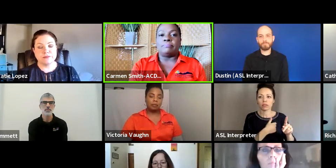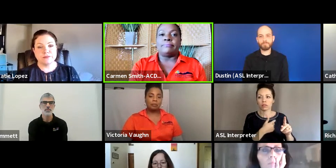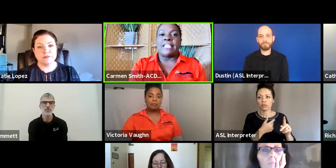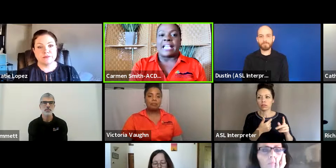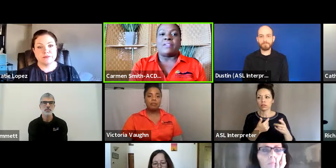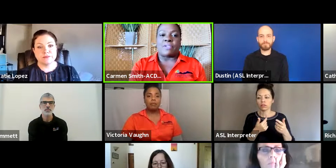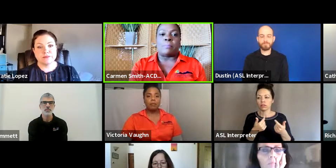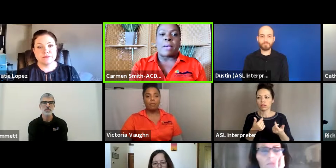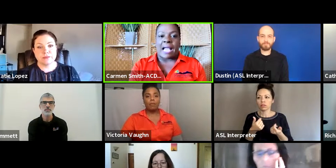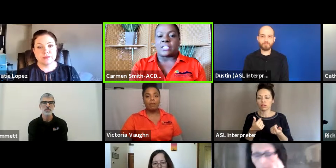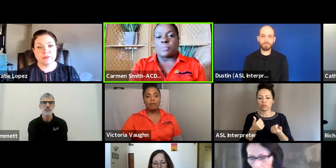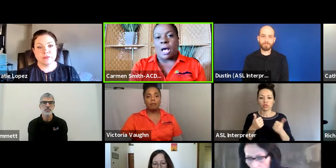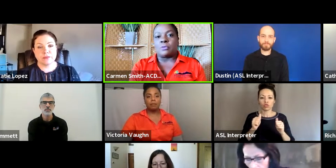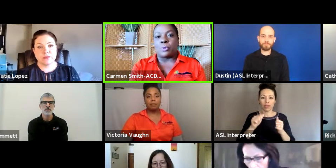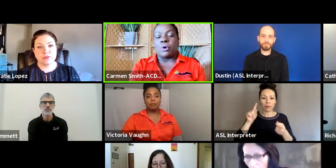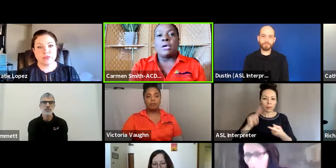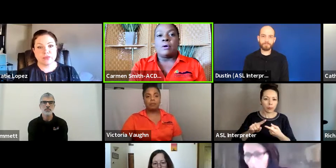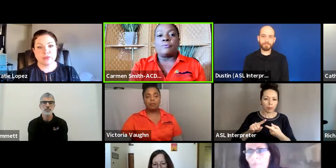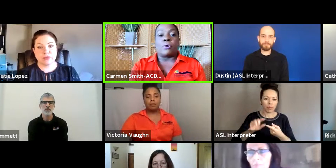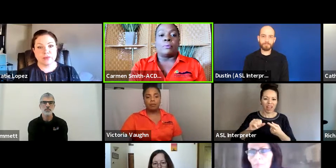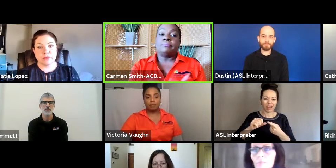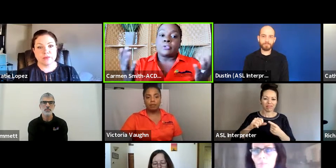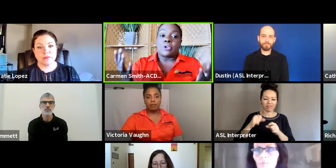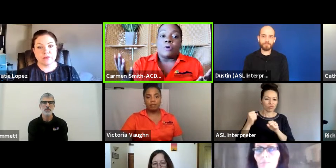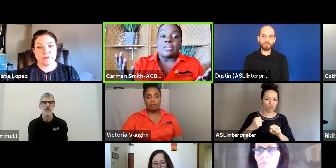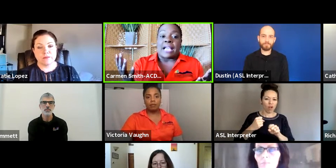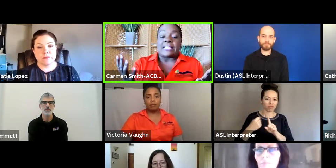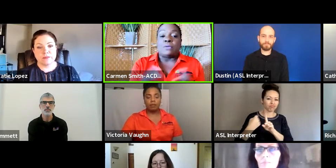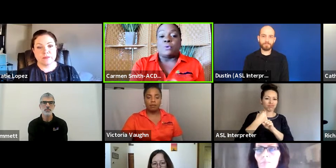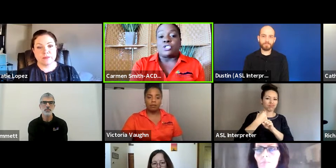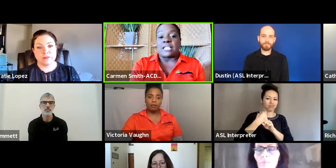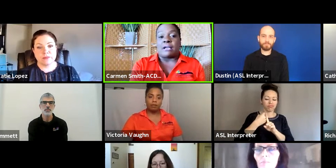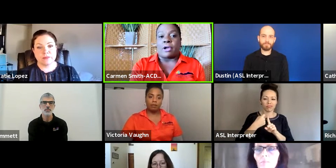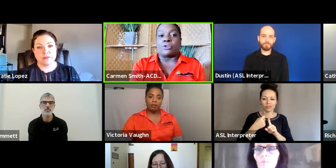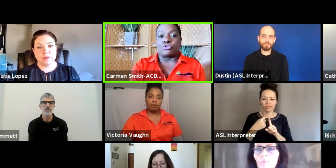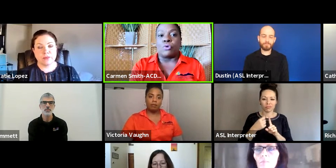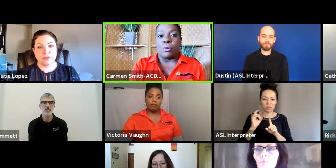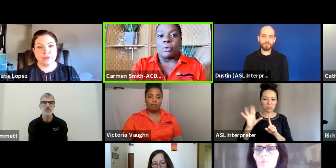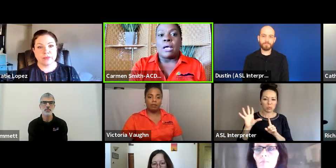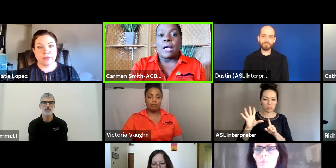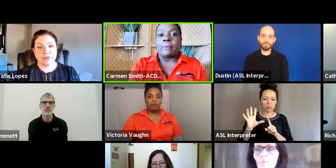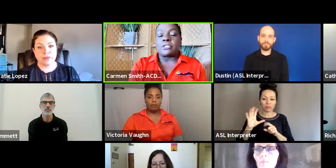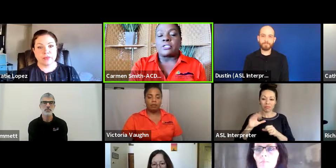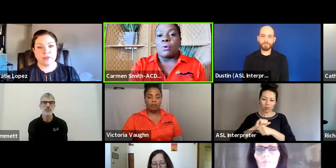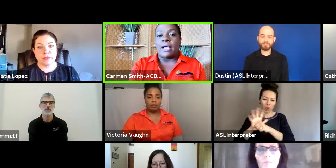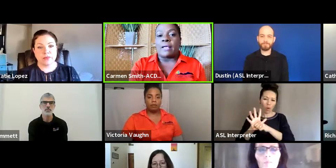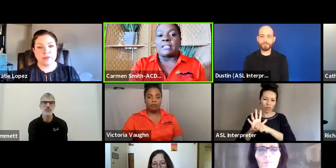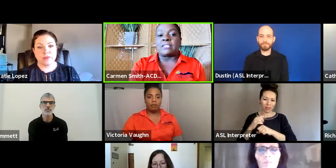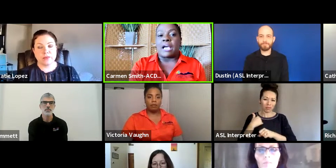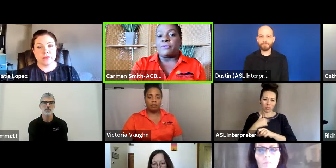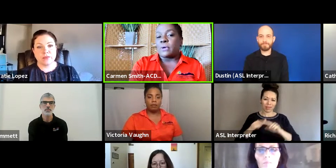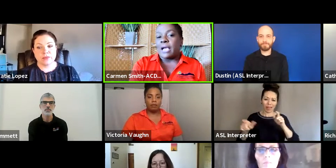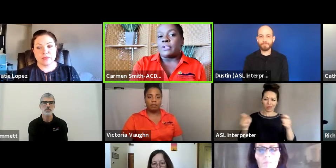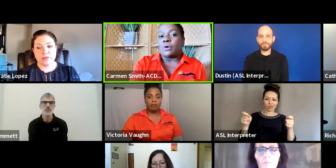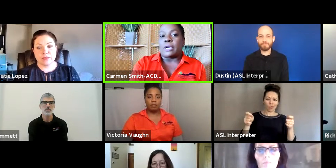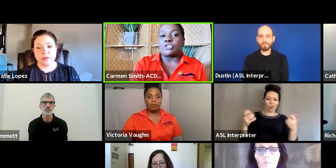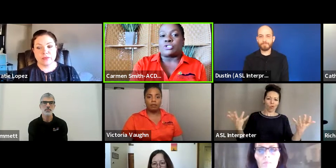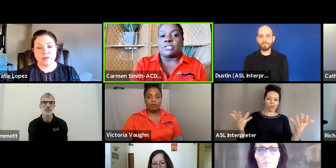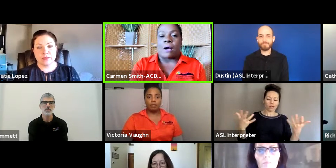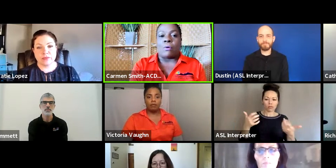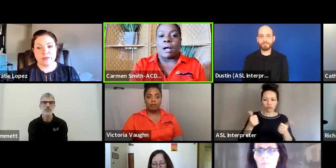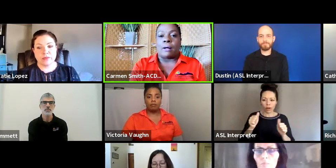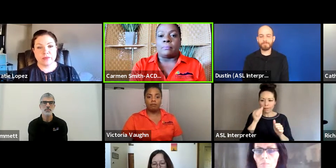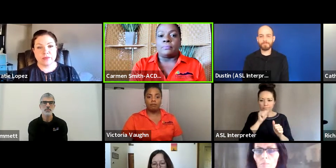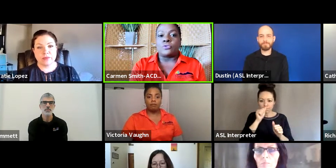as little negative impact as possible for COVID-19, which is out of our control. So at this time, if you have